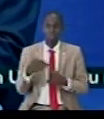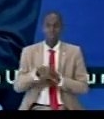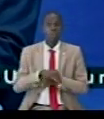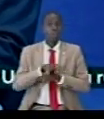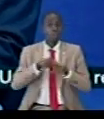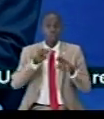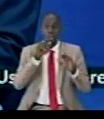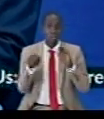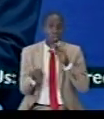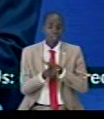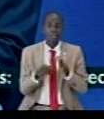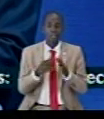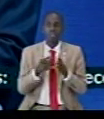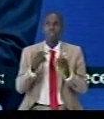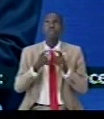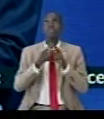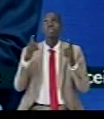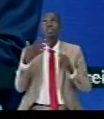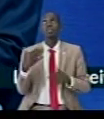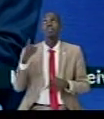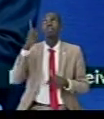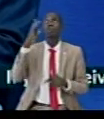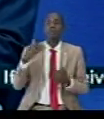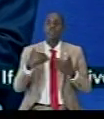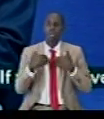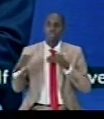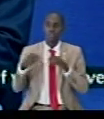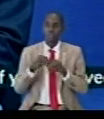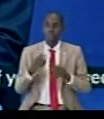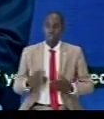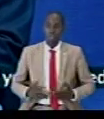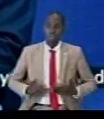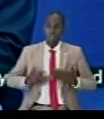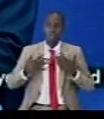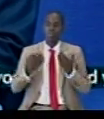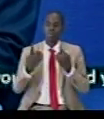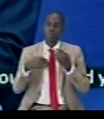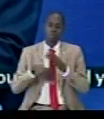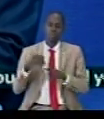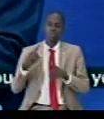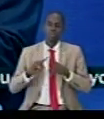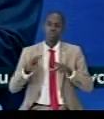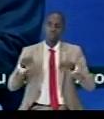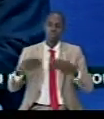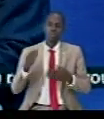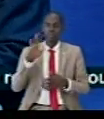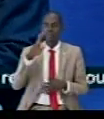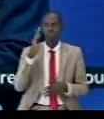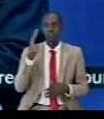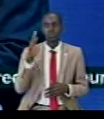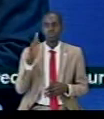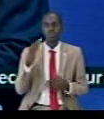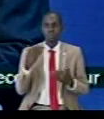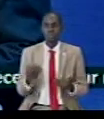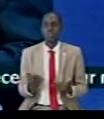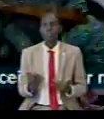it. The great thing the Lord has done in your life. Come out and share your testimony. Let's listen to the orchestra.